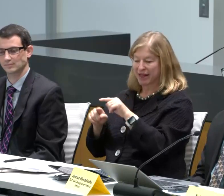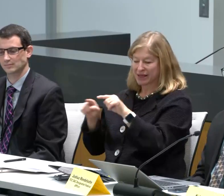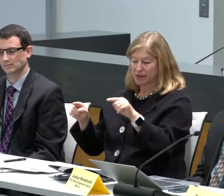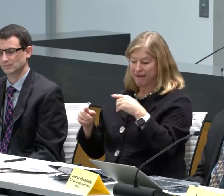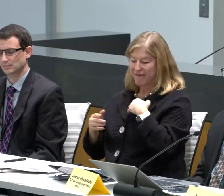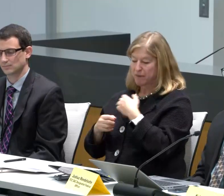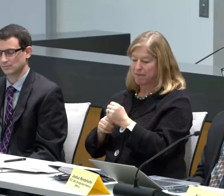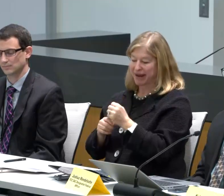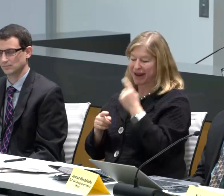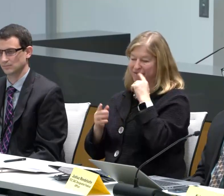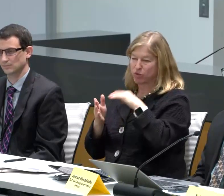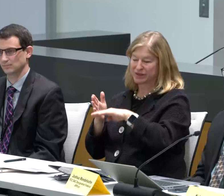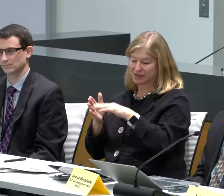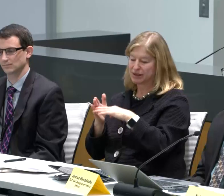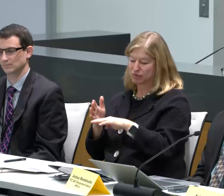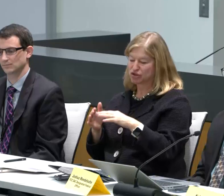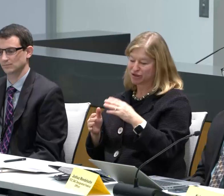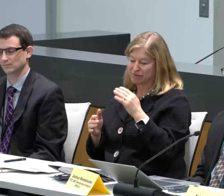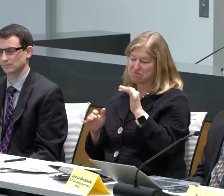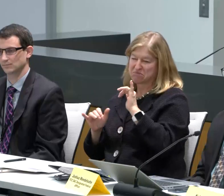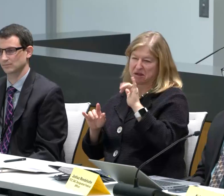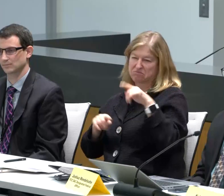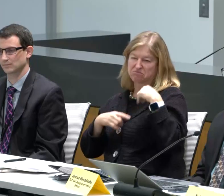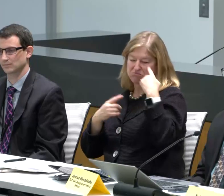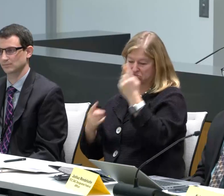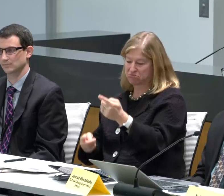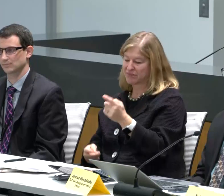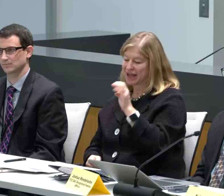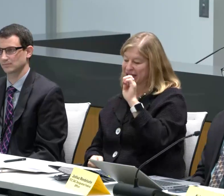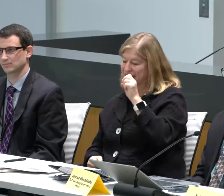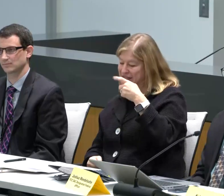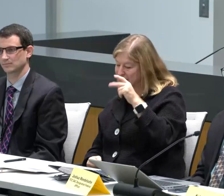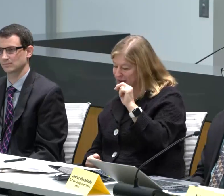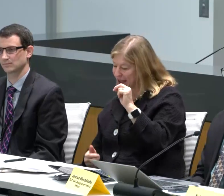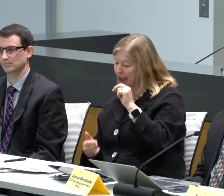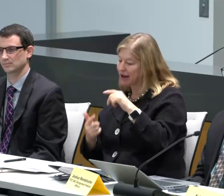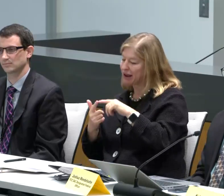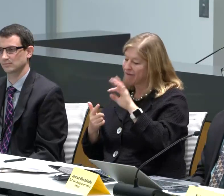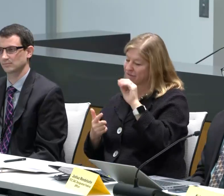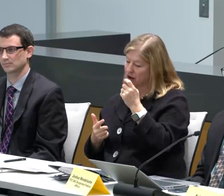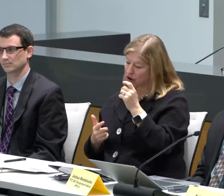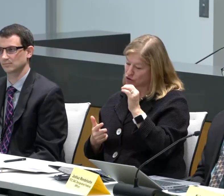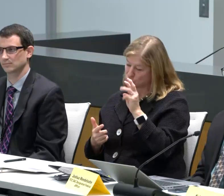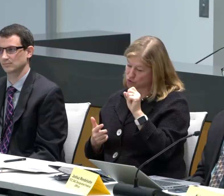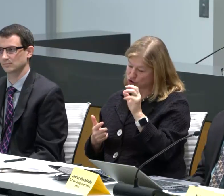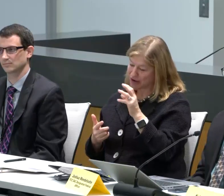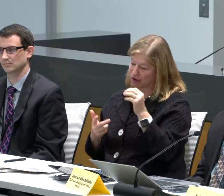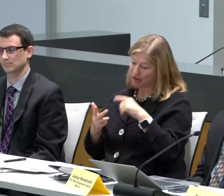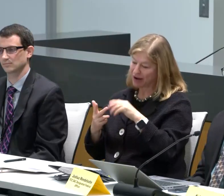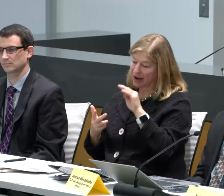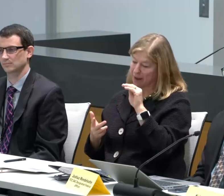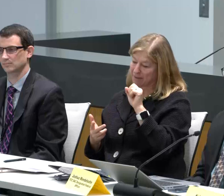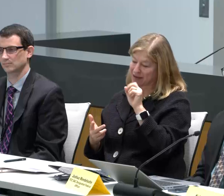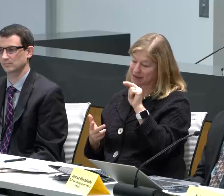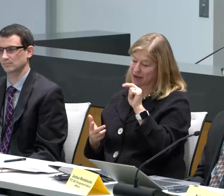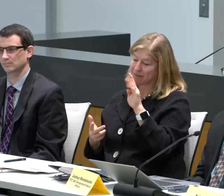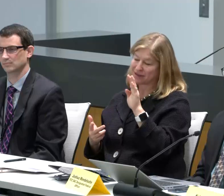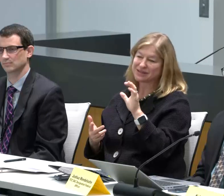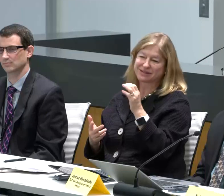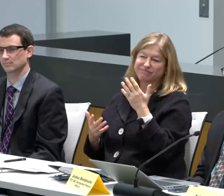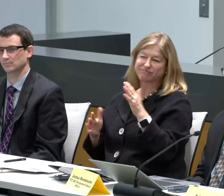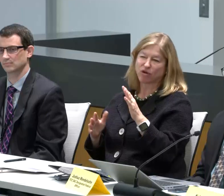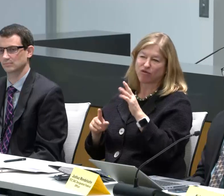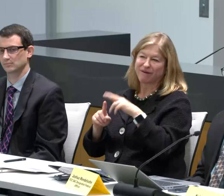History. We are currently looking at some requests. Several of those have made for exemption, including ESPN, Fox